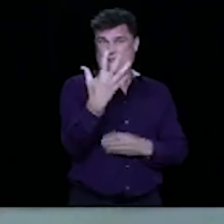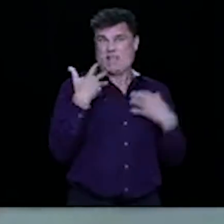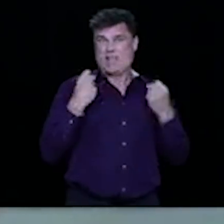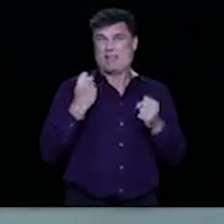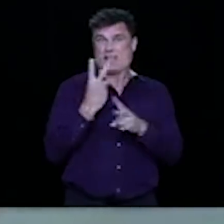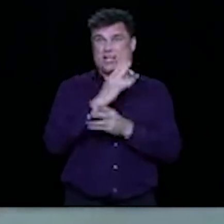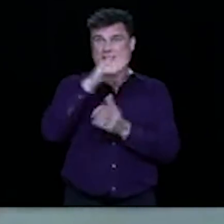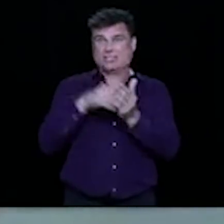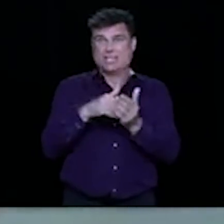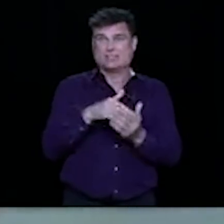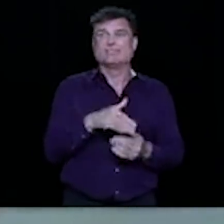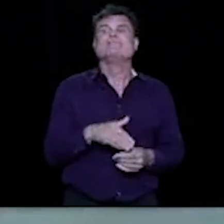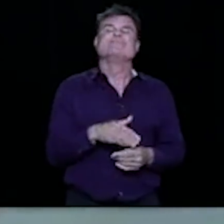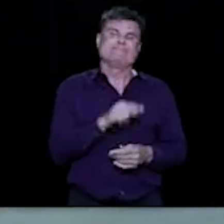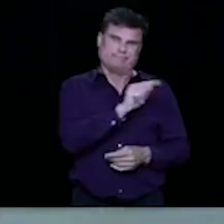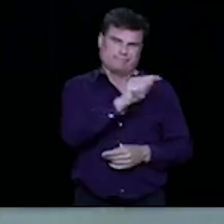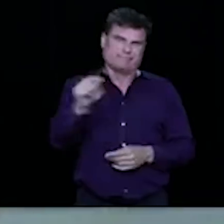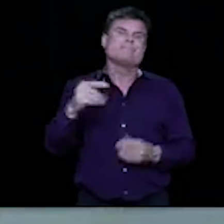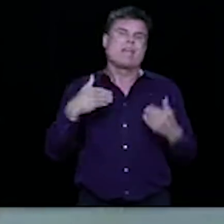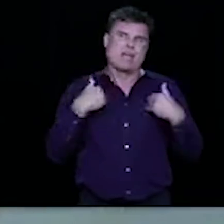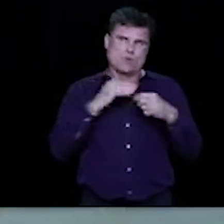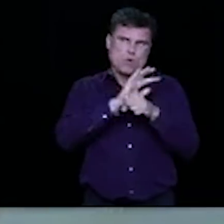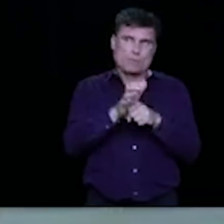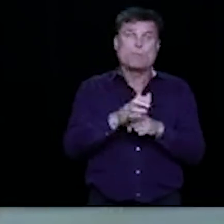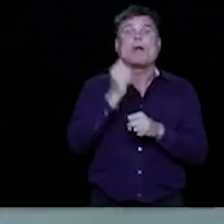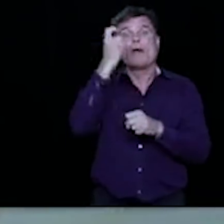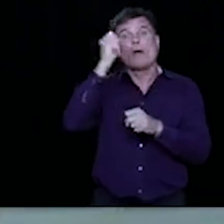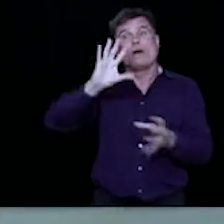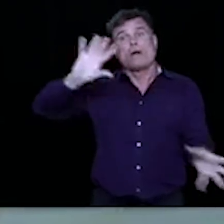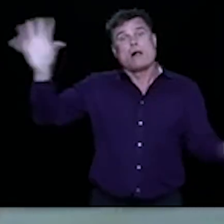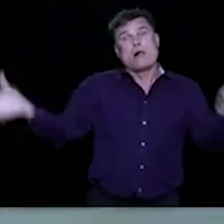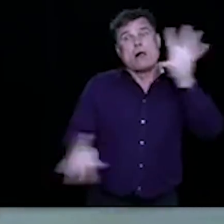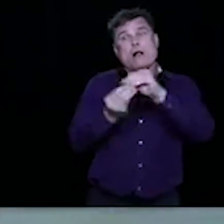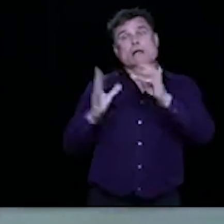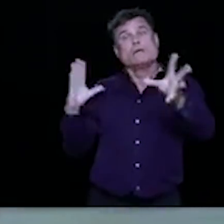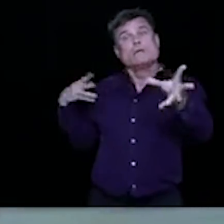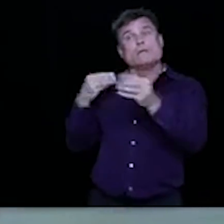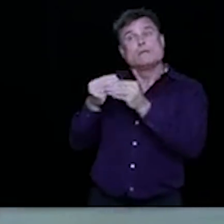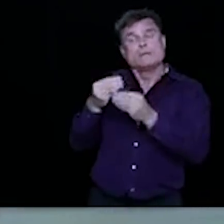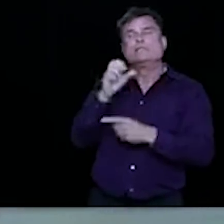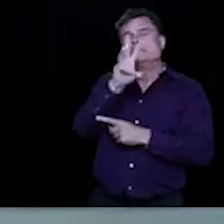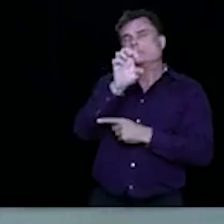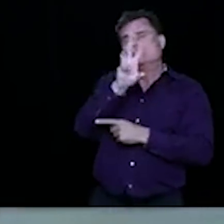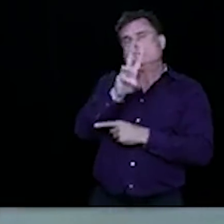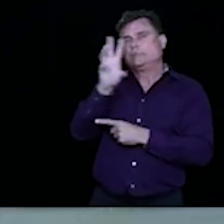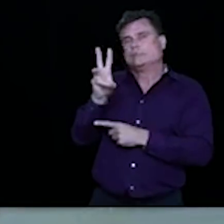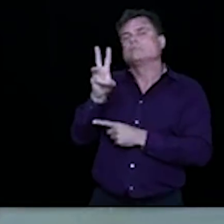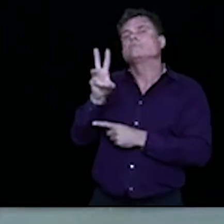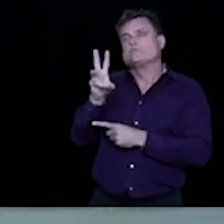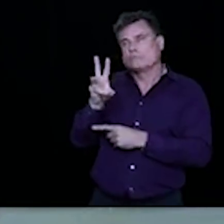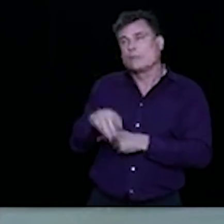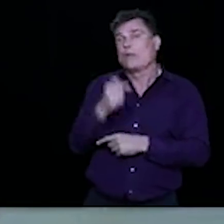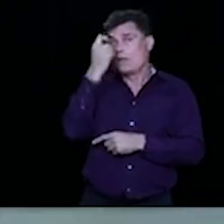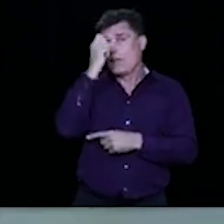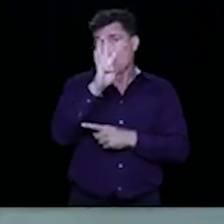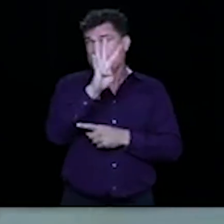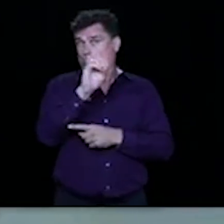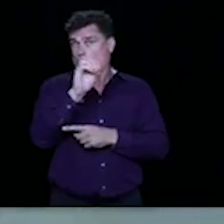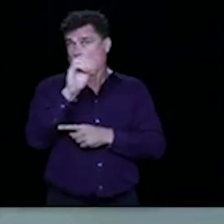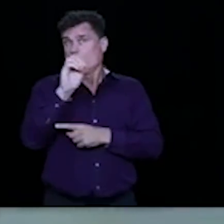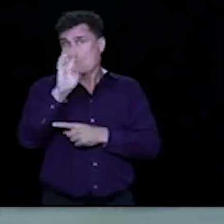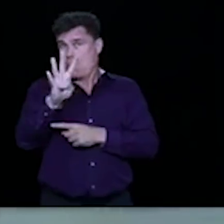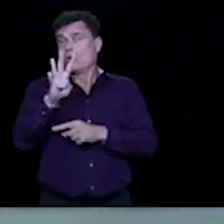acute care. We have 666 cases in those outbreaks, 404 residents and 262